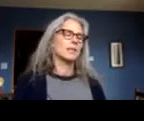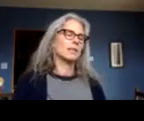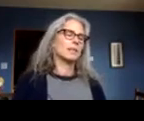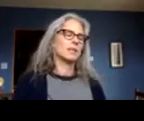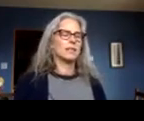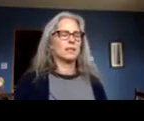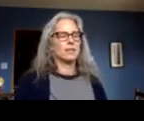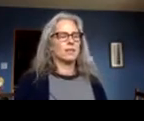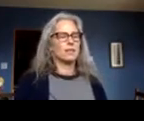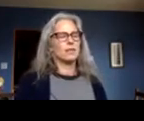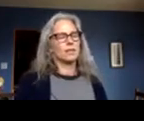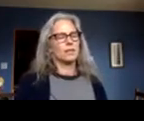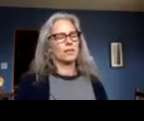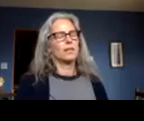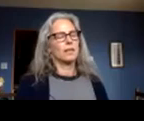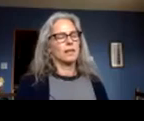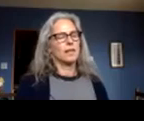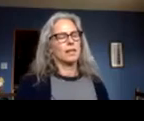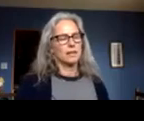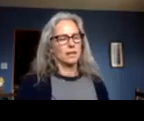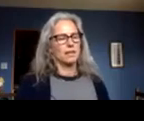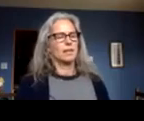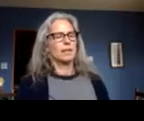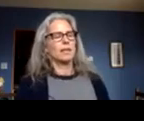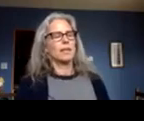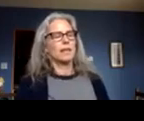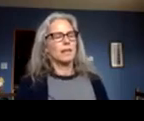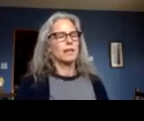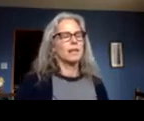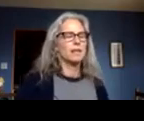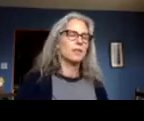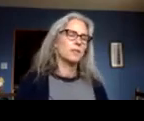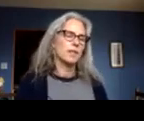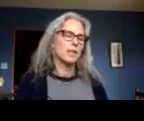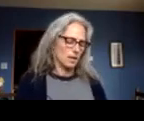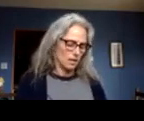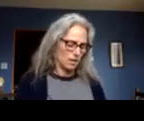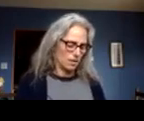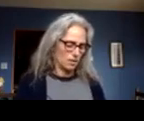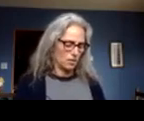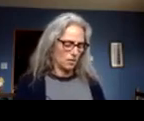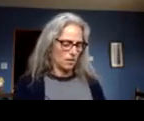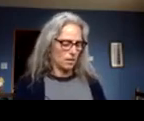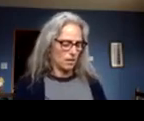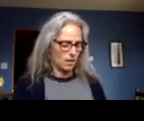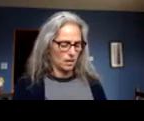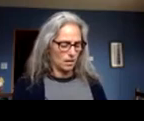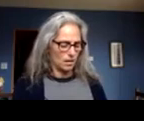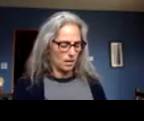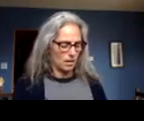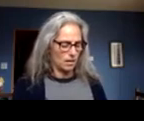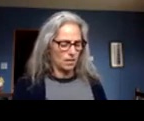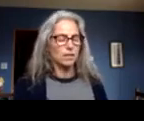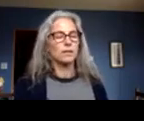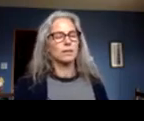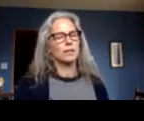Looking good, looking good. I see people saying you can have students write or draw something. Giving choice is always a great idea. Studies show time and time again